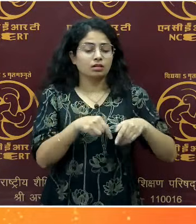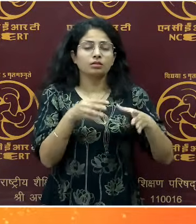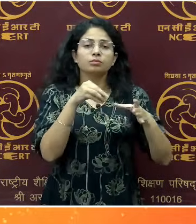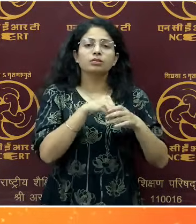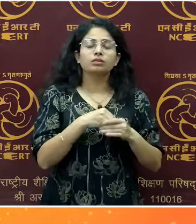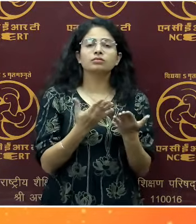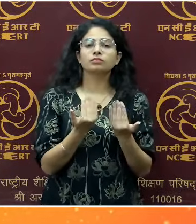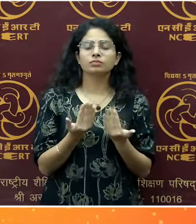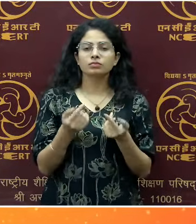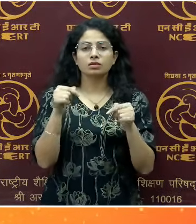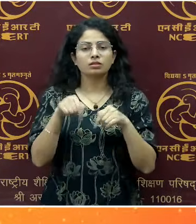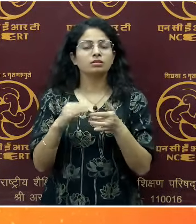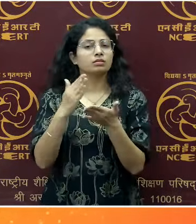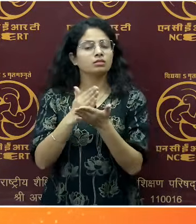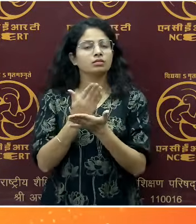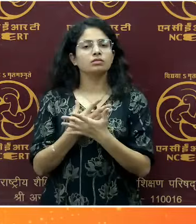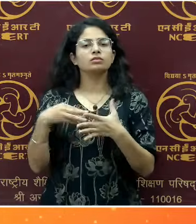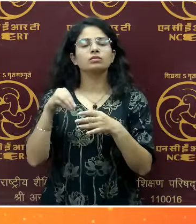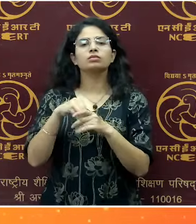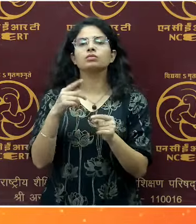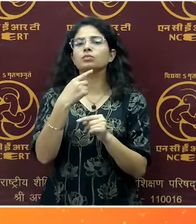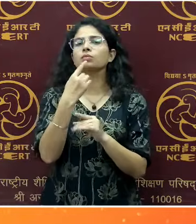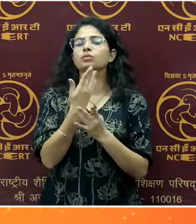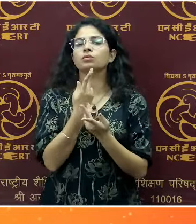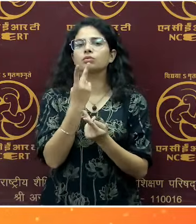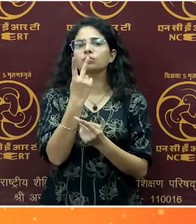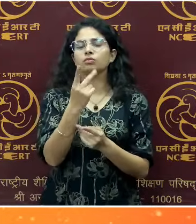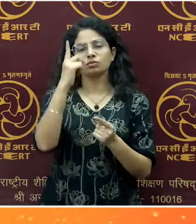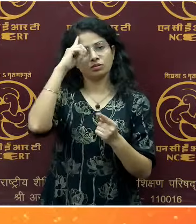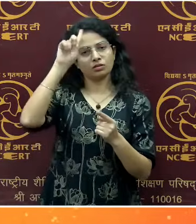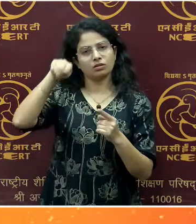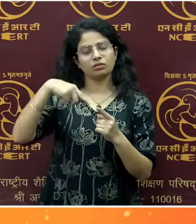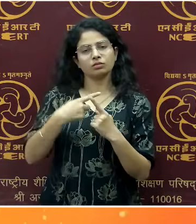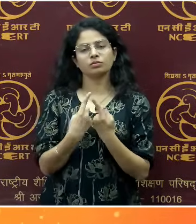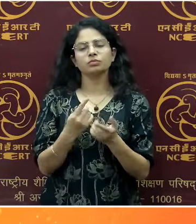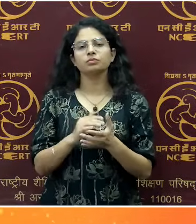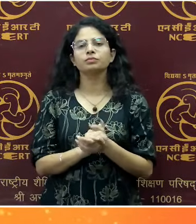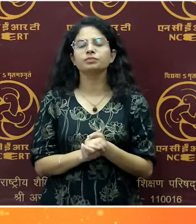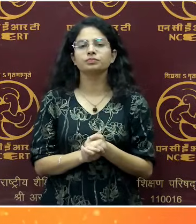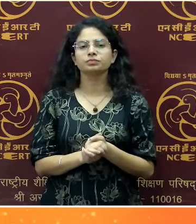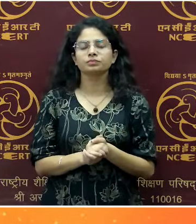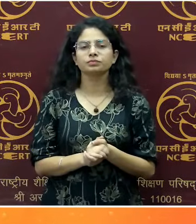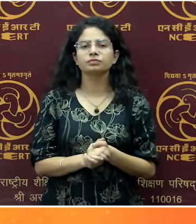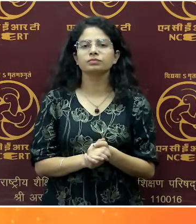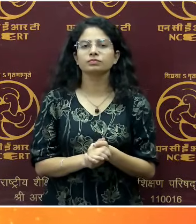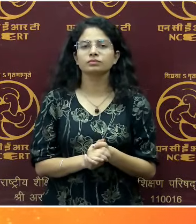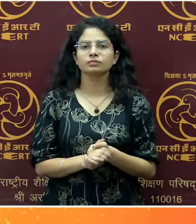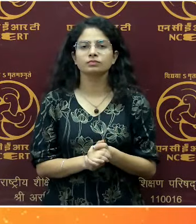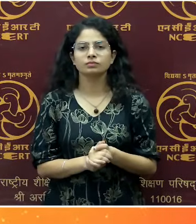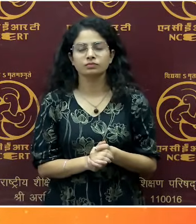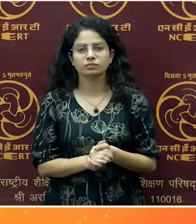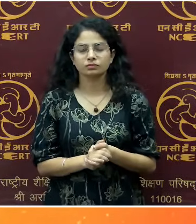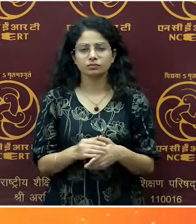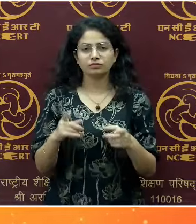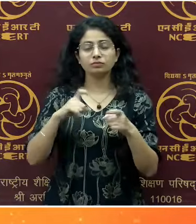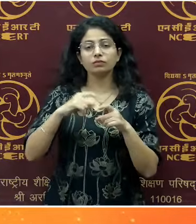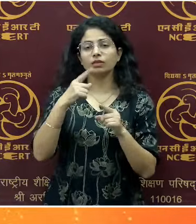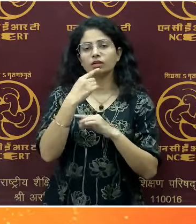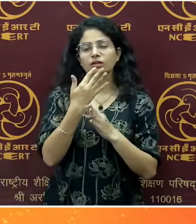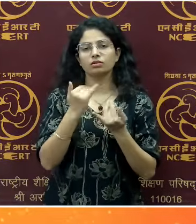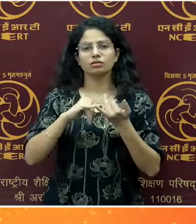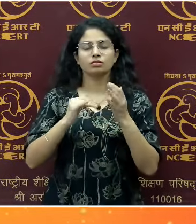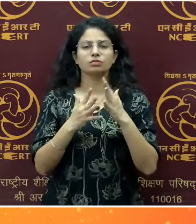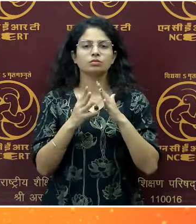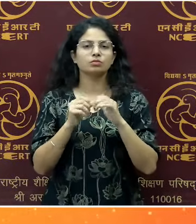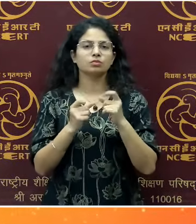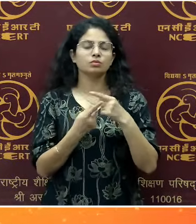for this session, we are joined by our two experts and let me introduce you all to them. We are joined by Miss Swati Verma.